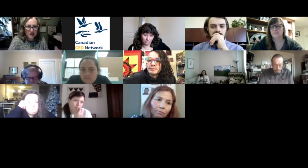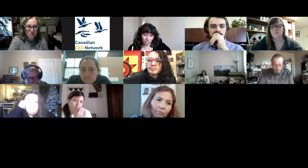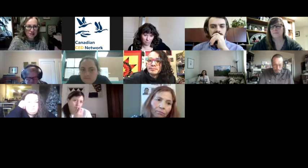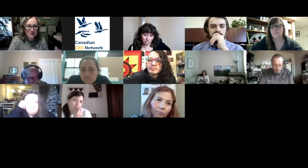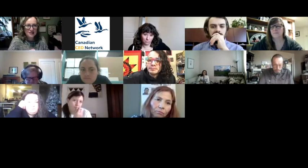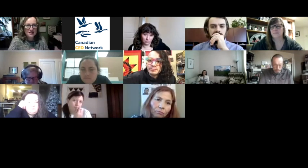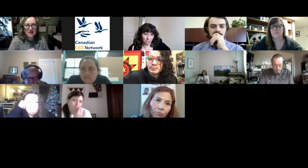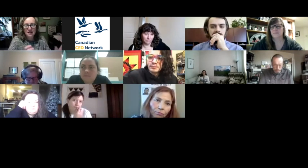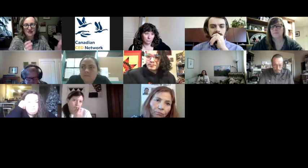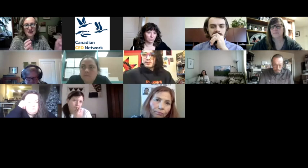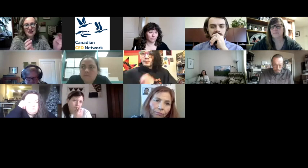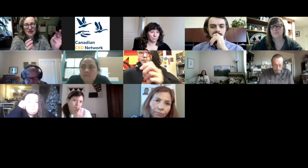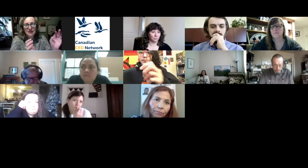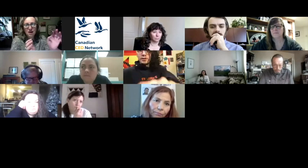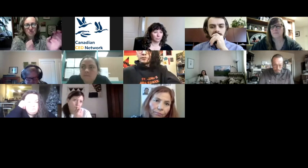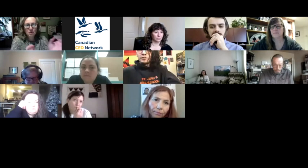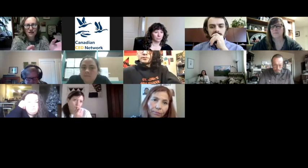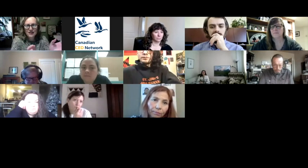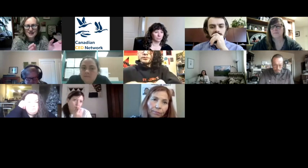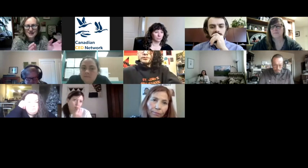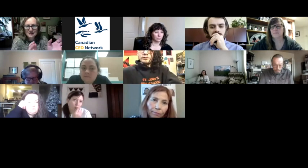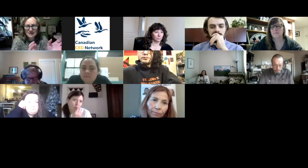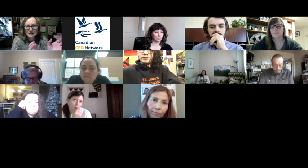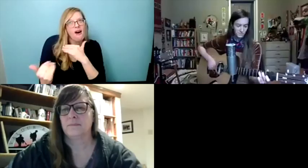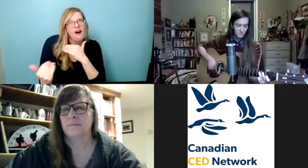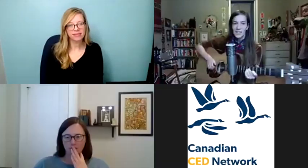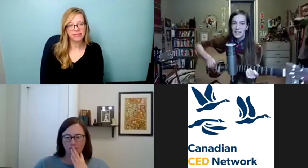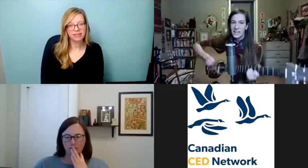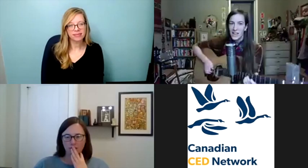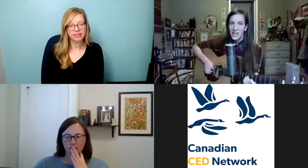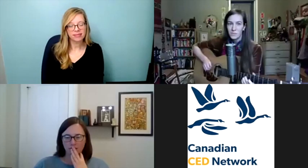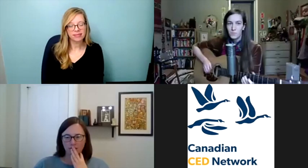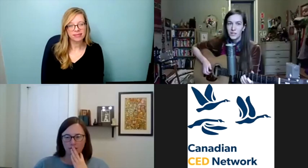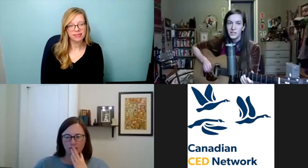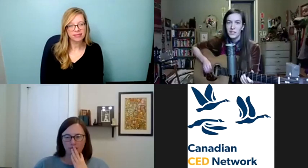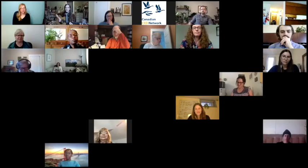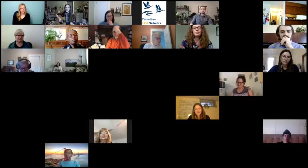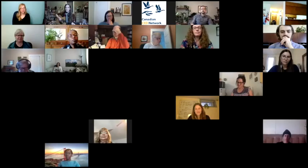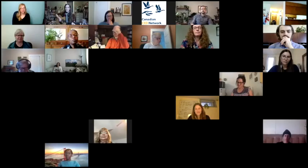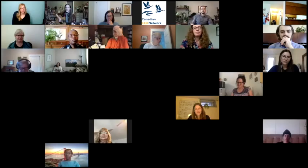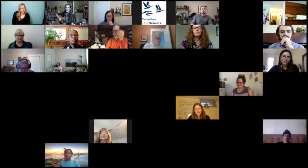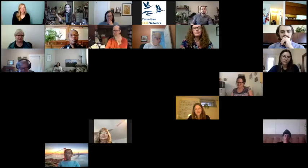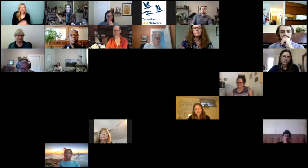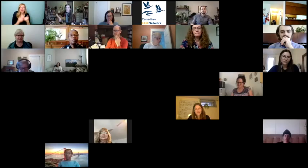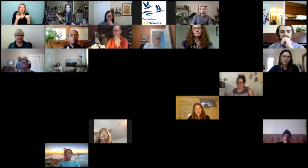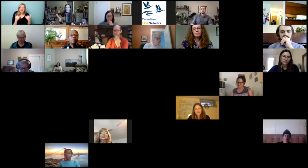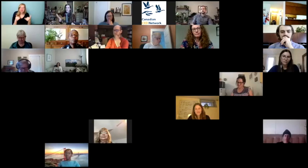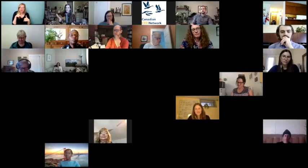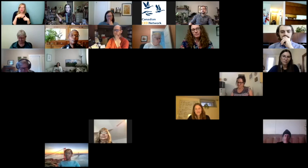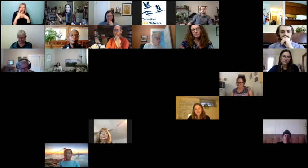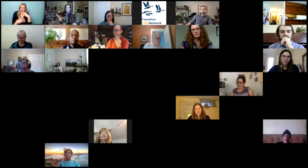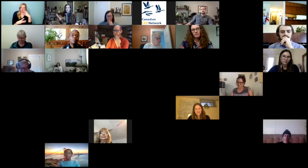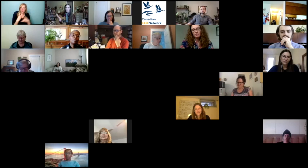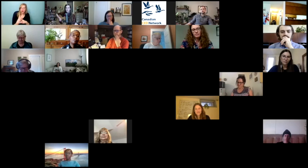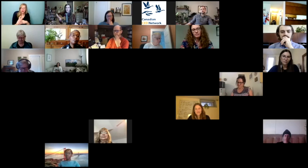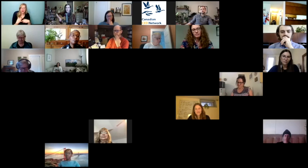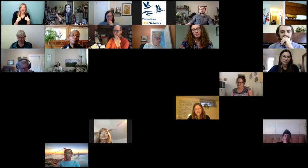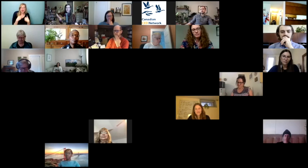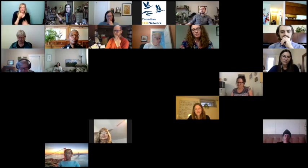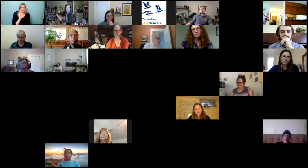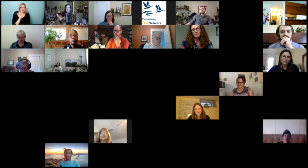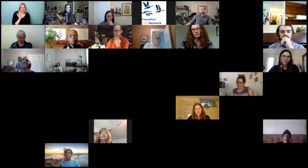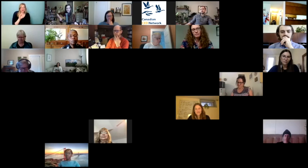unrelated business, and nonprofits 8 billion people here